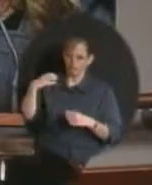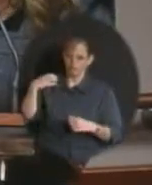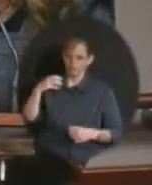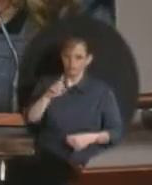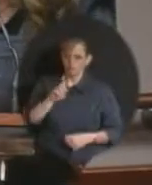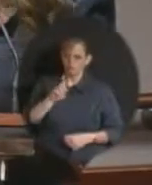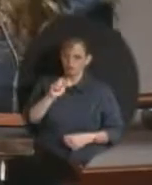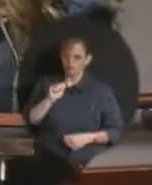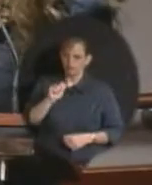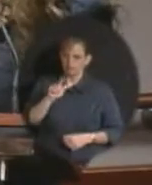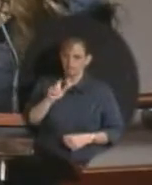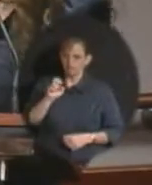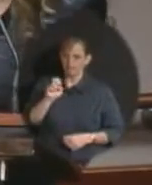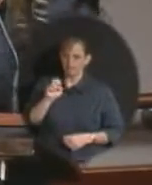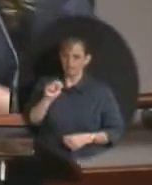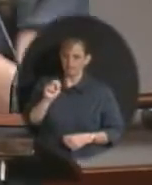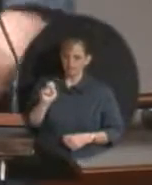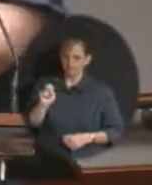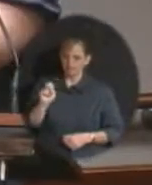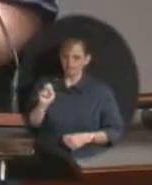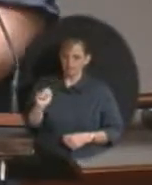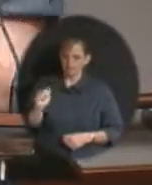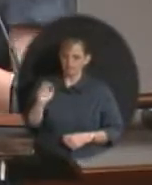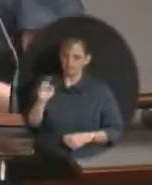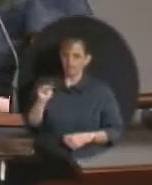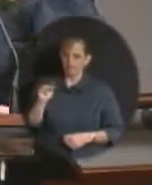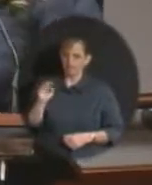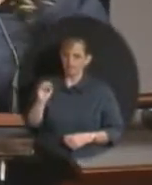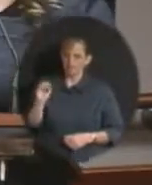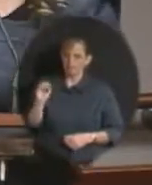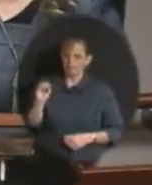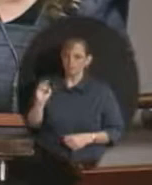and Olathe North principal, Connie Heinen.